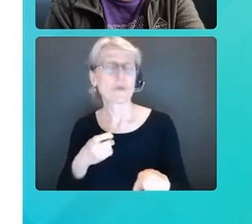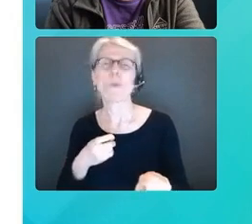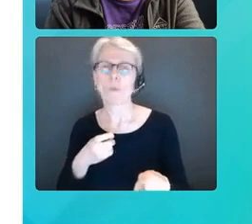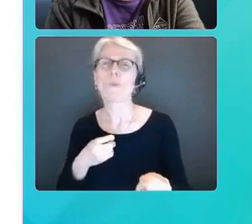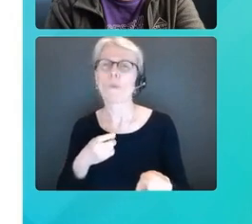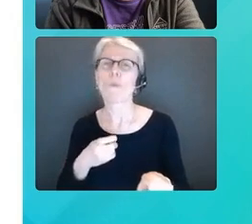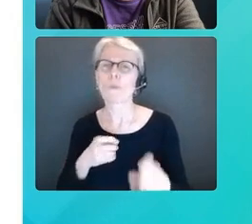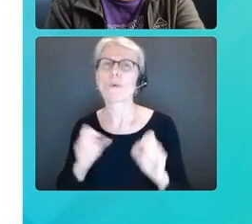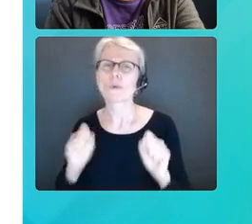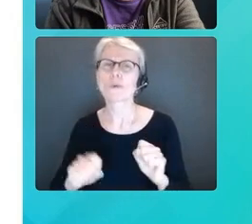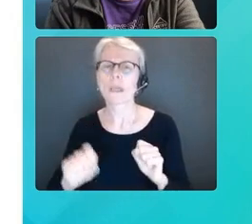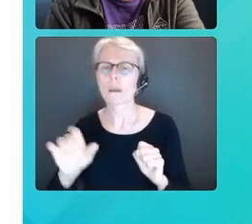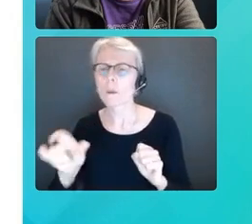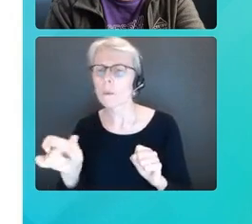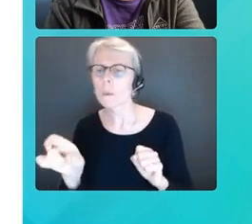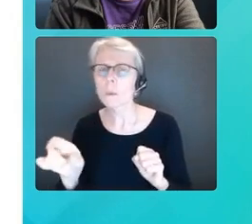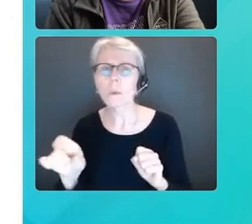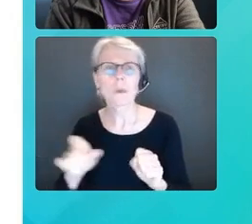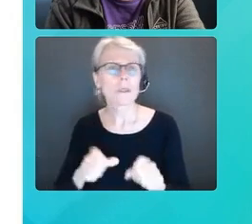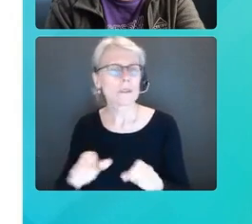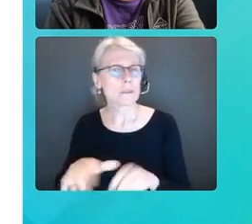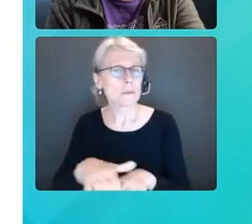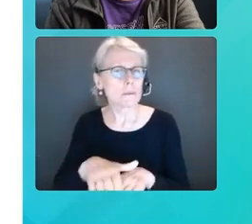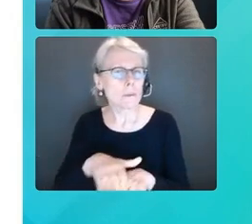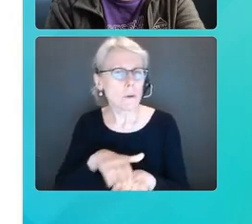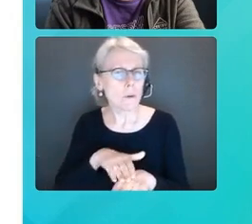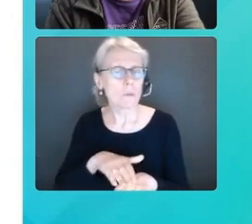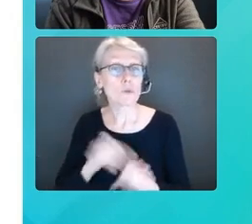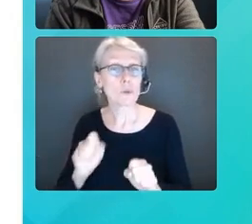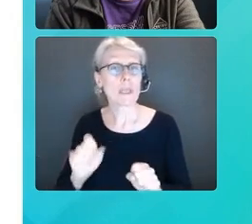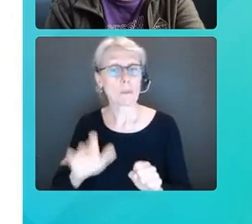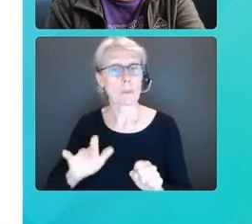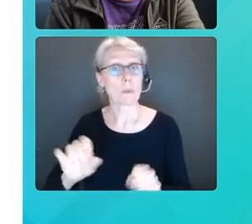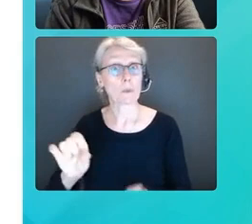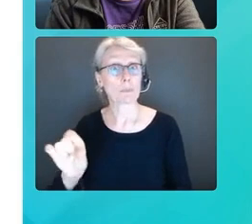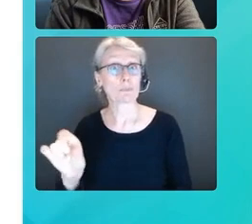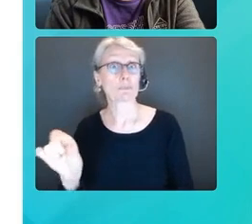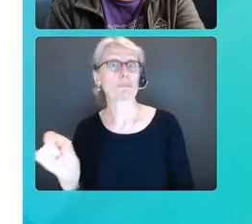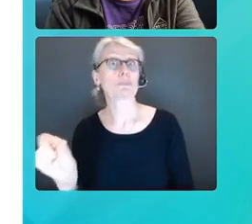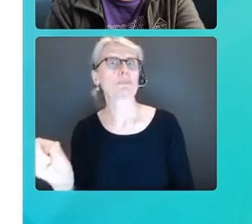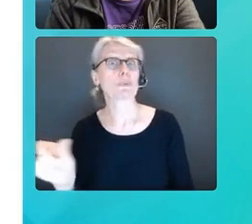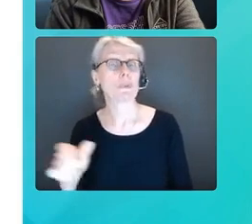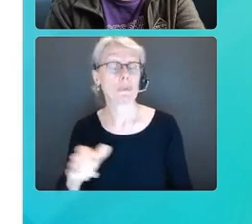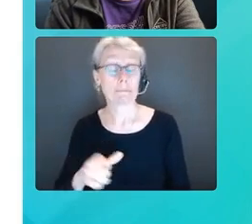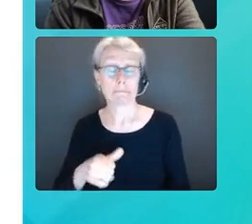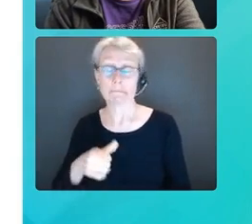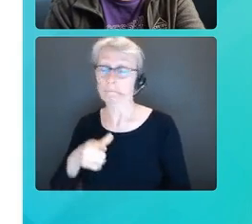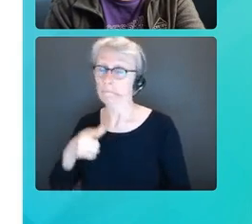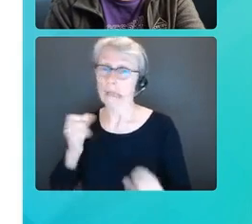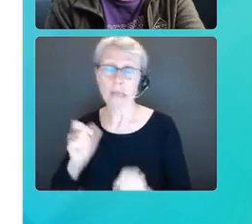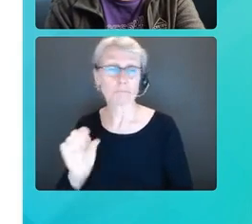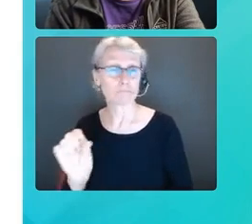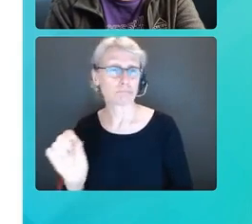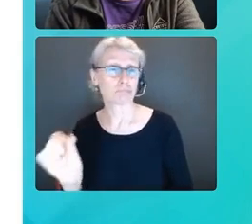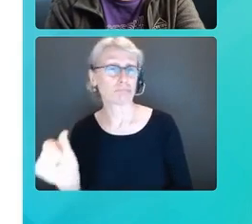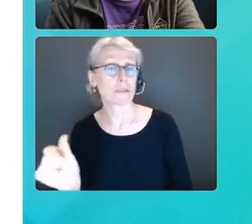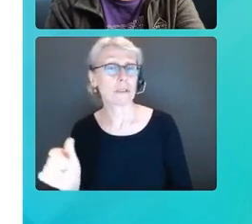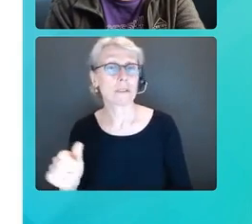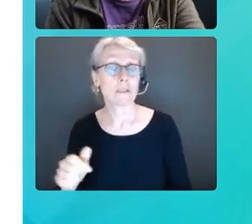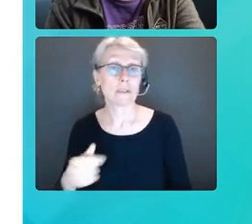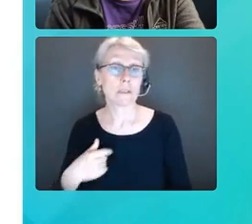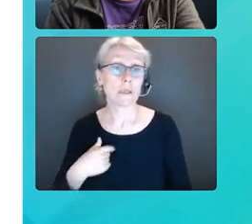down when you're a beginner. You can also speed it up insanely fast. I've used screen readers